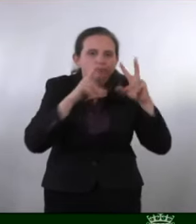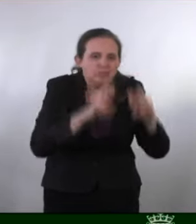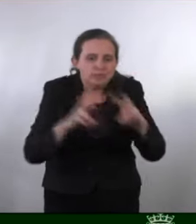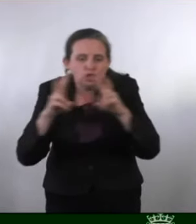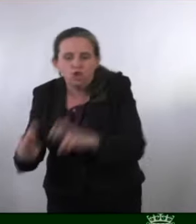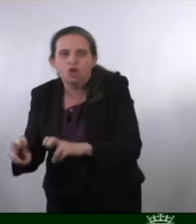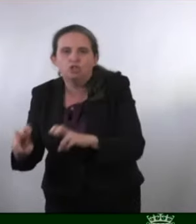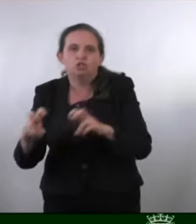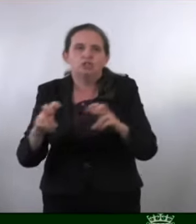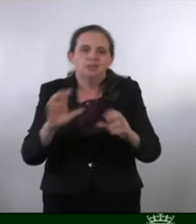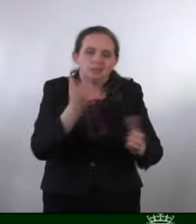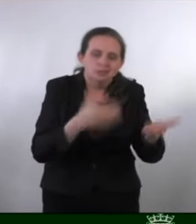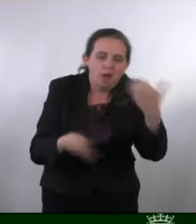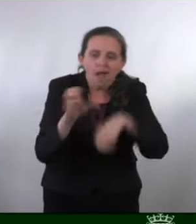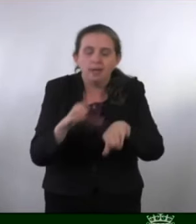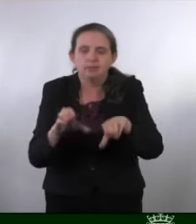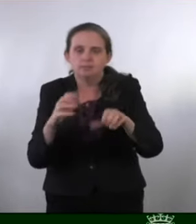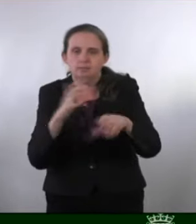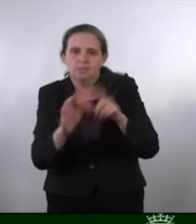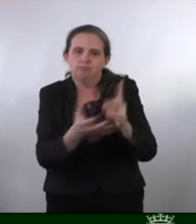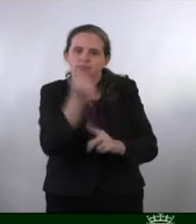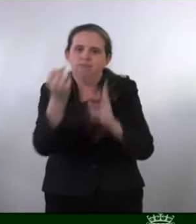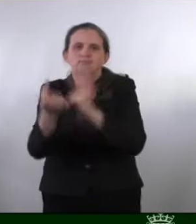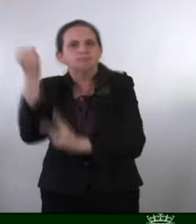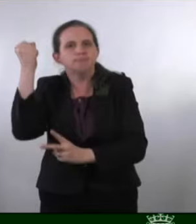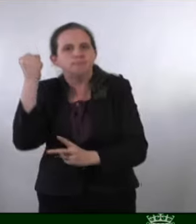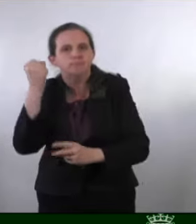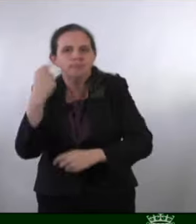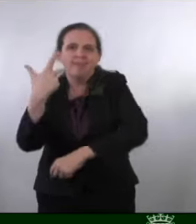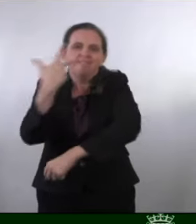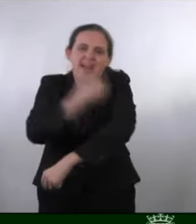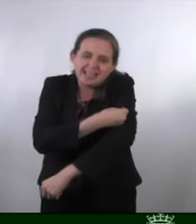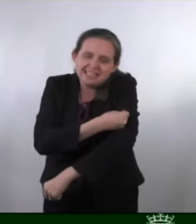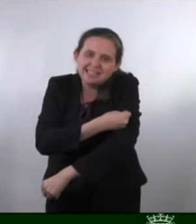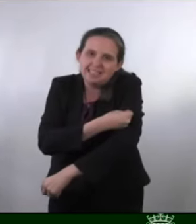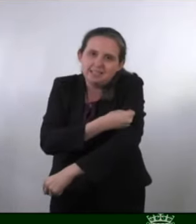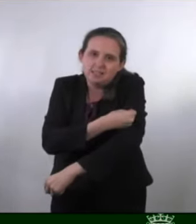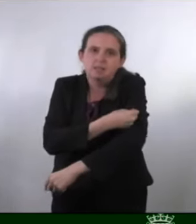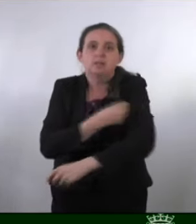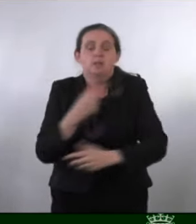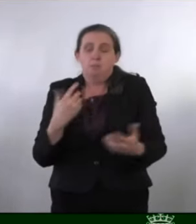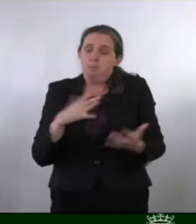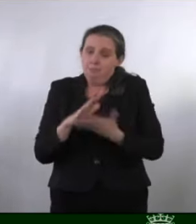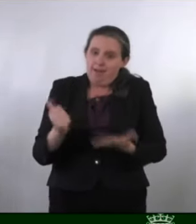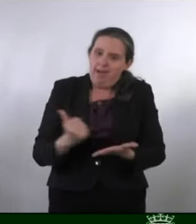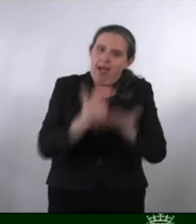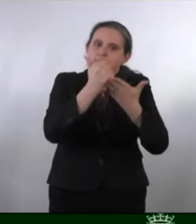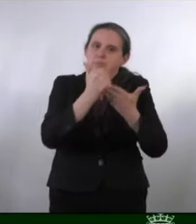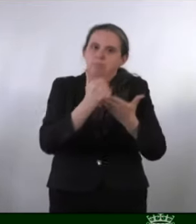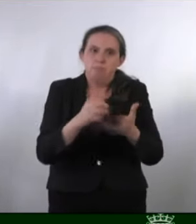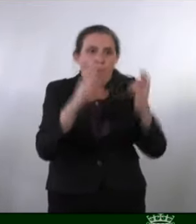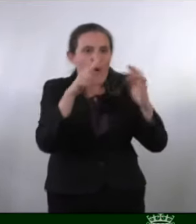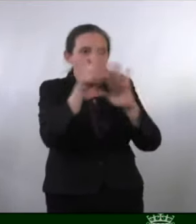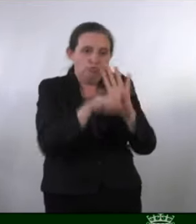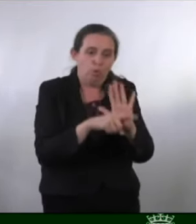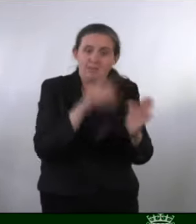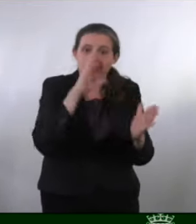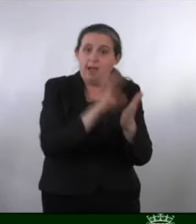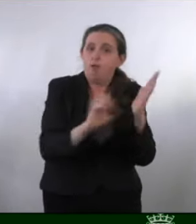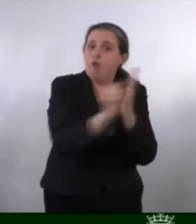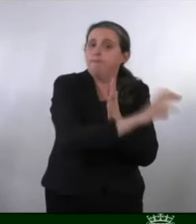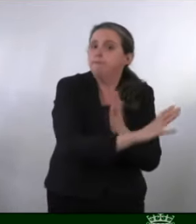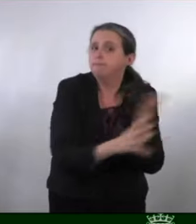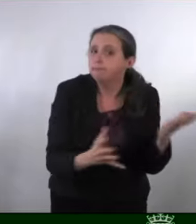obsolete. As soon as a vaccine is approved, we will dispense it as quickly